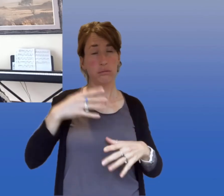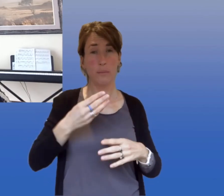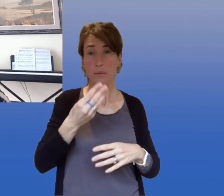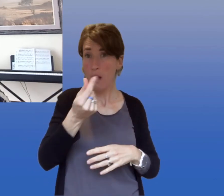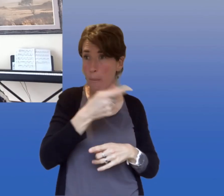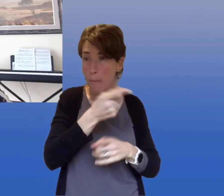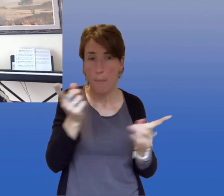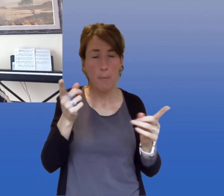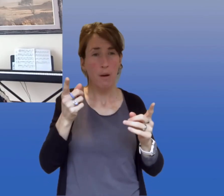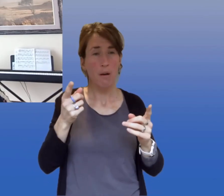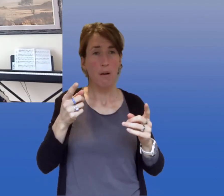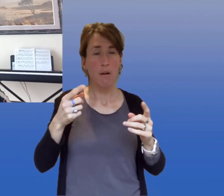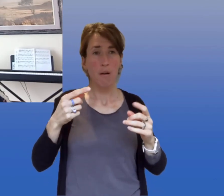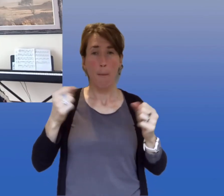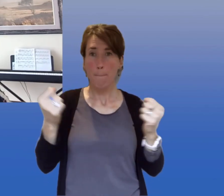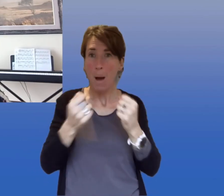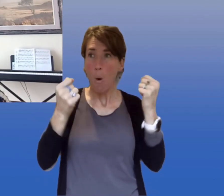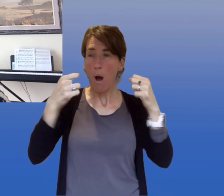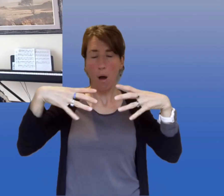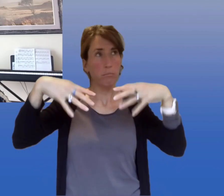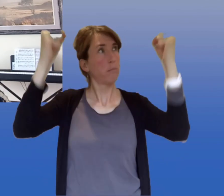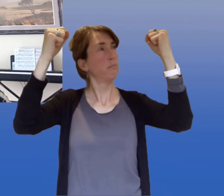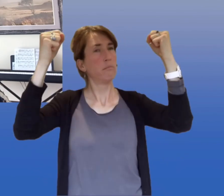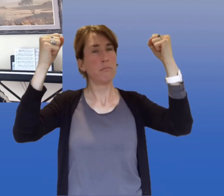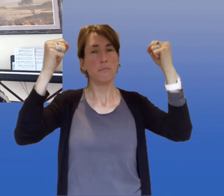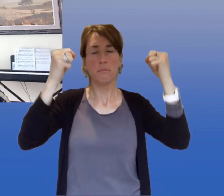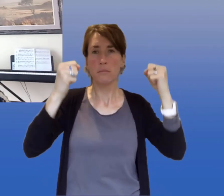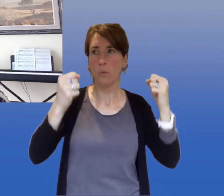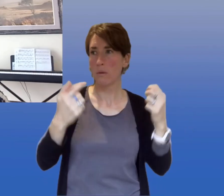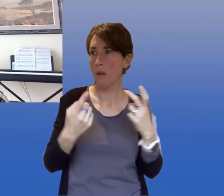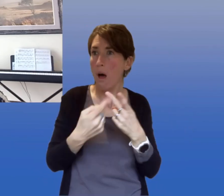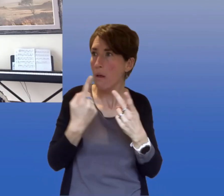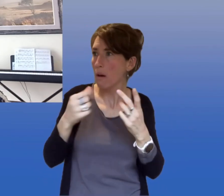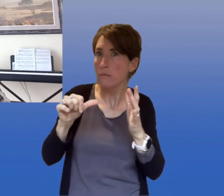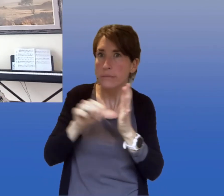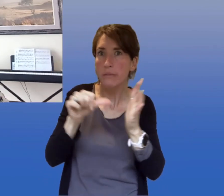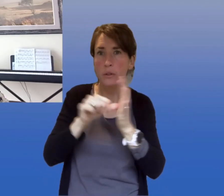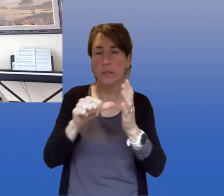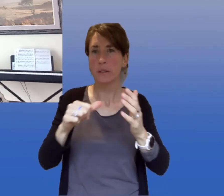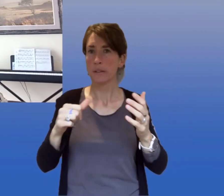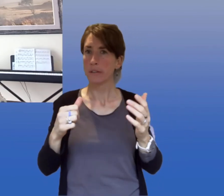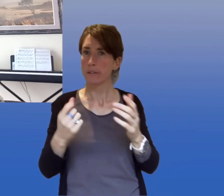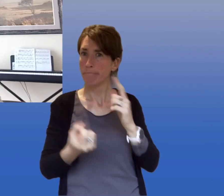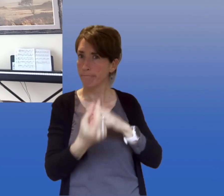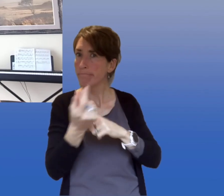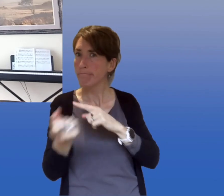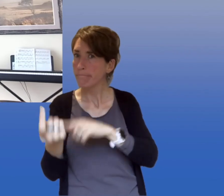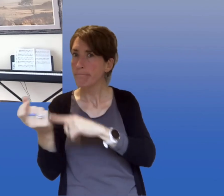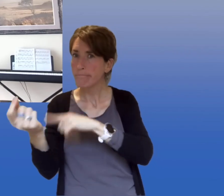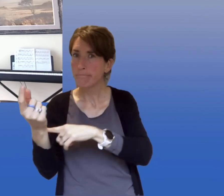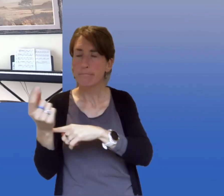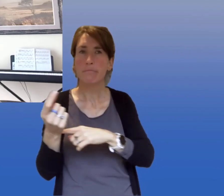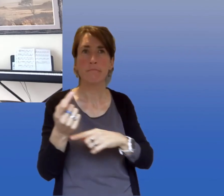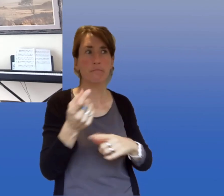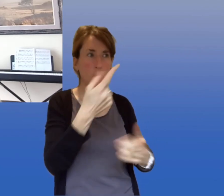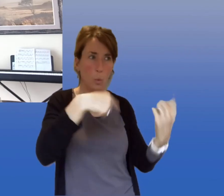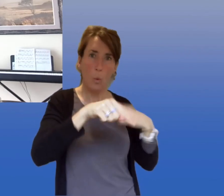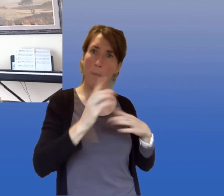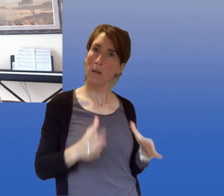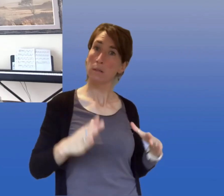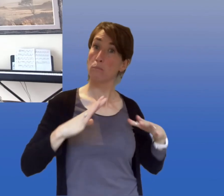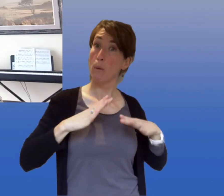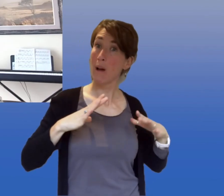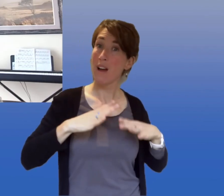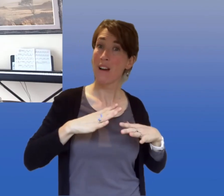storms, this will be fresh in our minds for those of us who lost power for a few days or encountered other